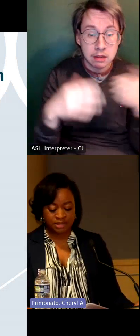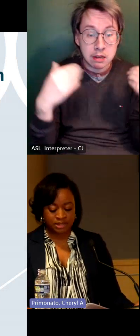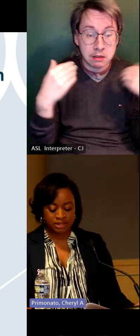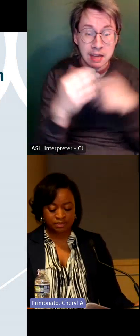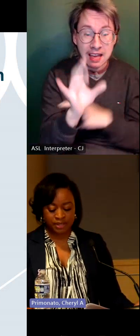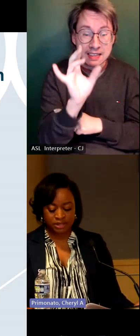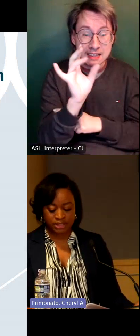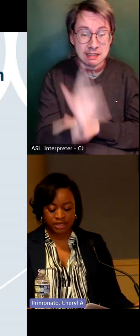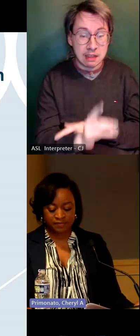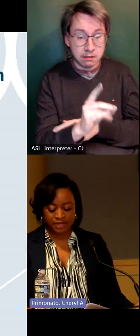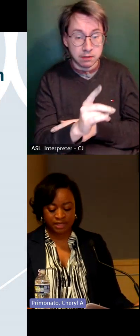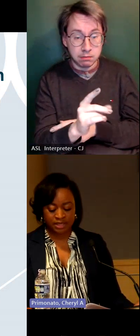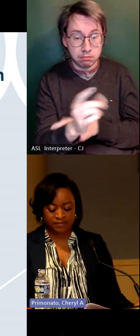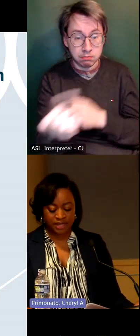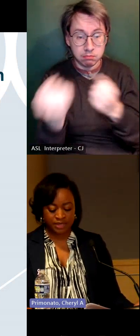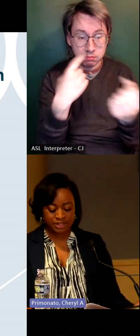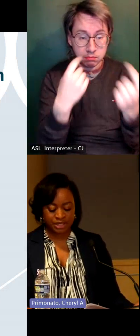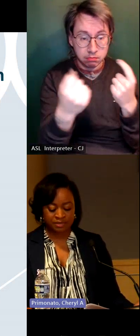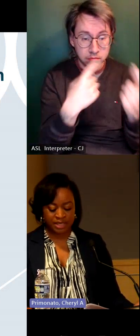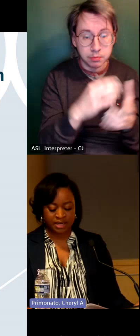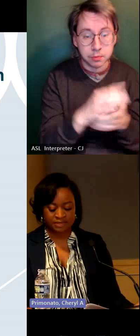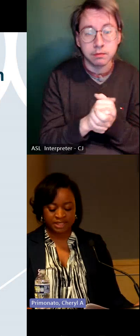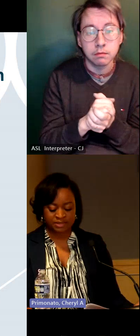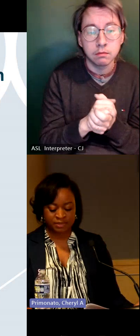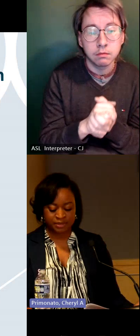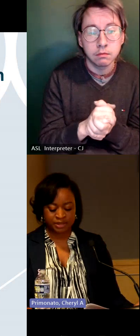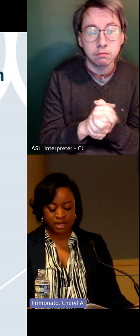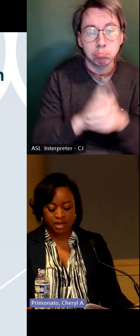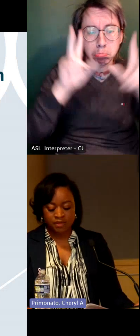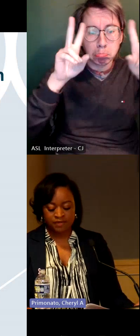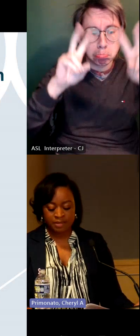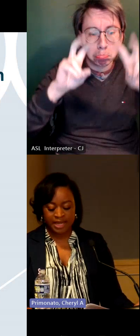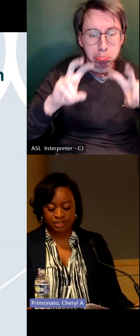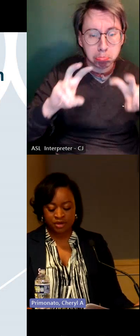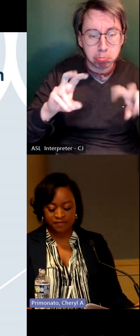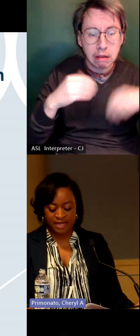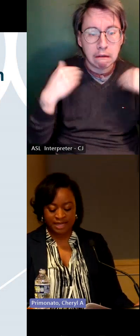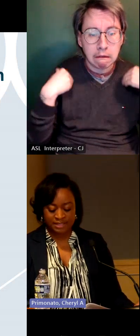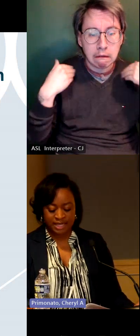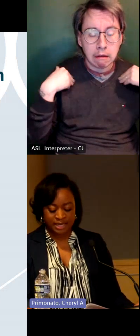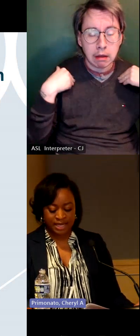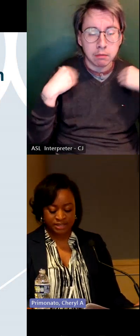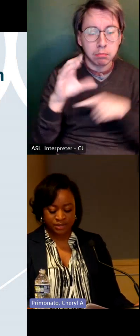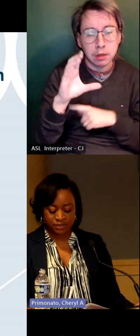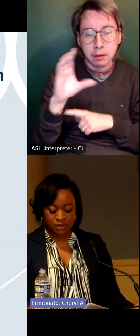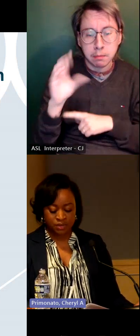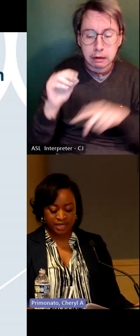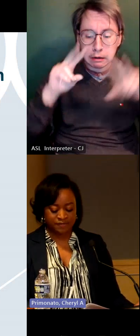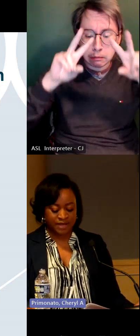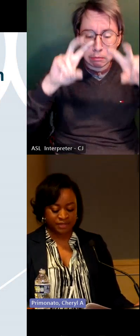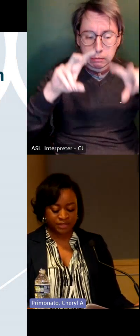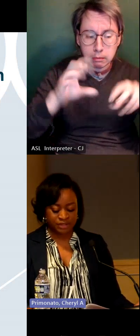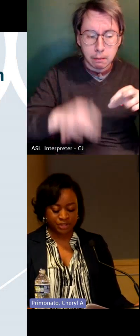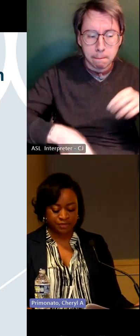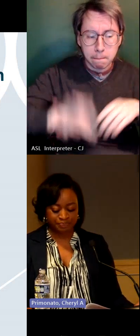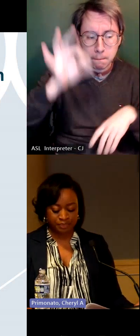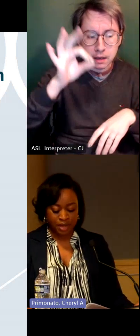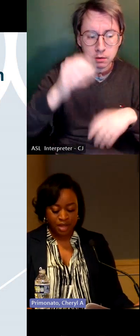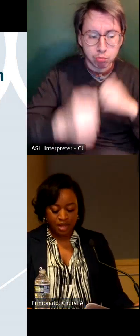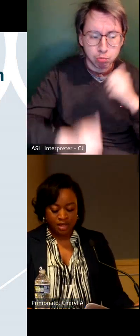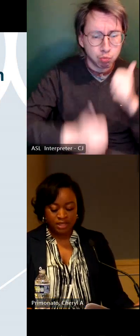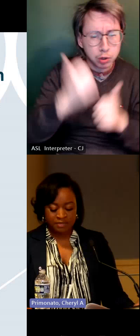the responses, PRT convened an evaluation committee of 6 members from HR, Finance, and ATU Local 85